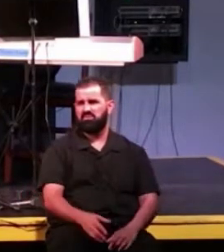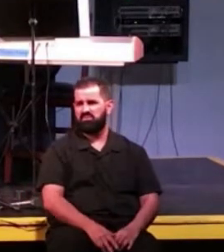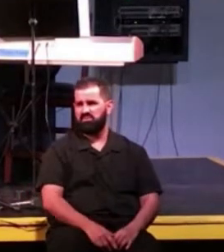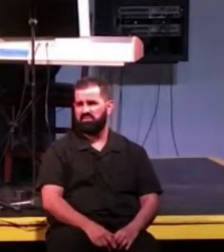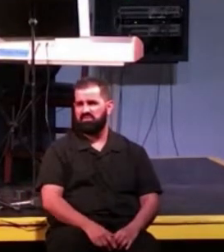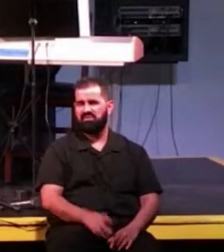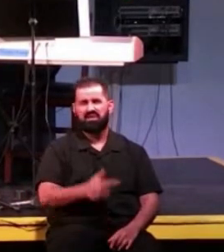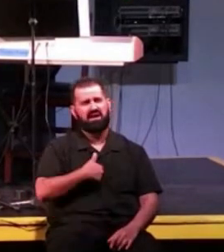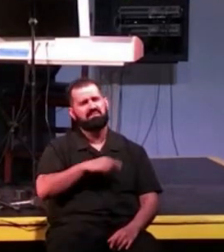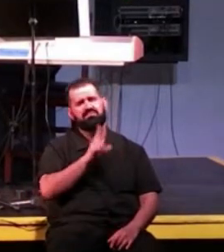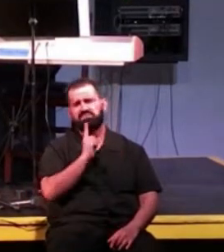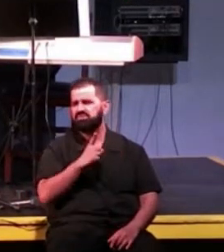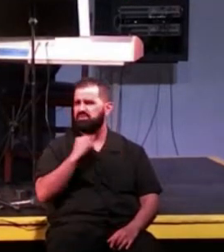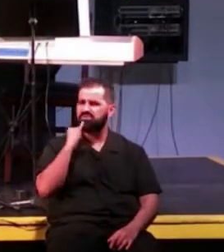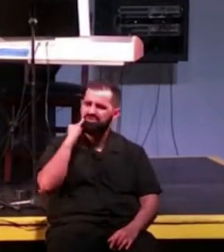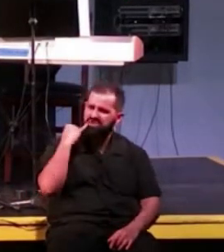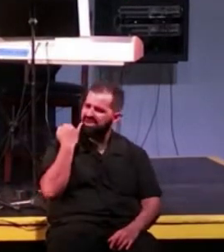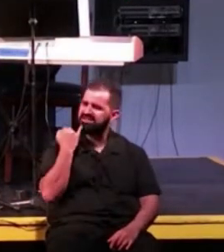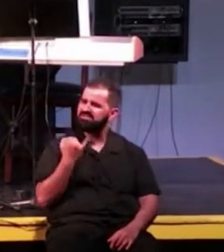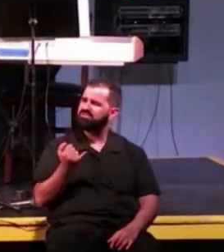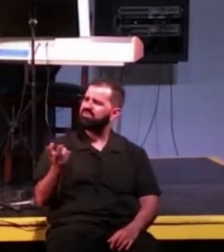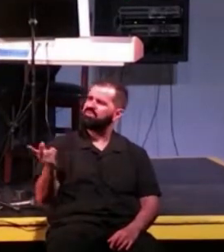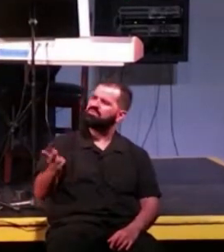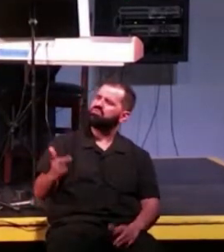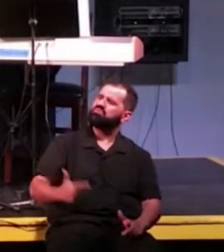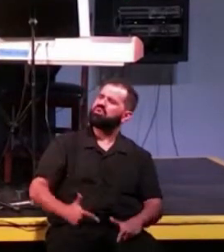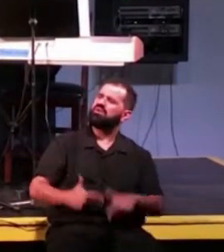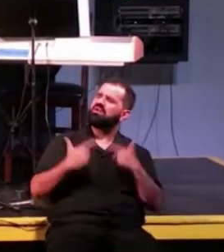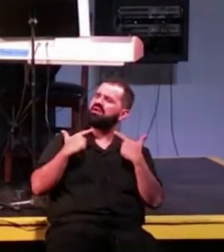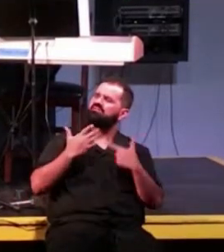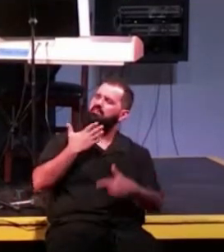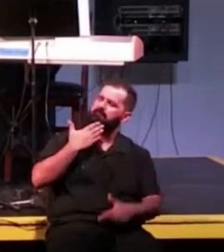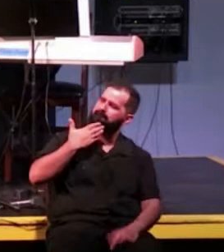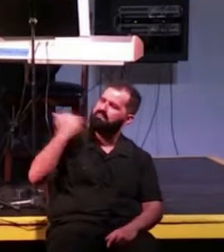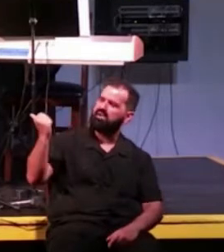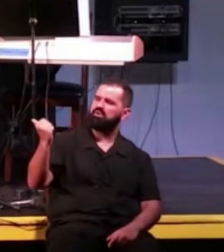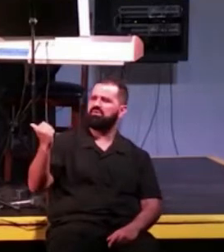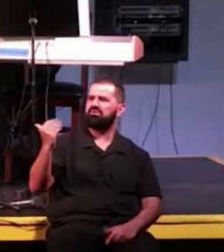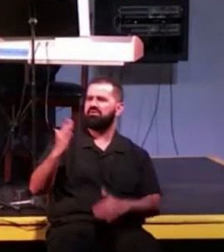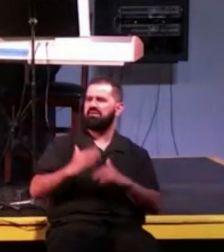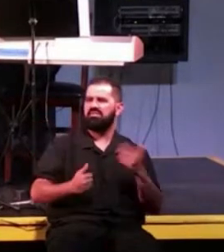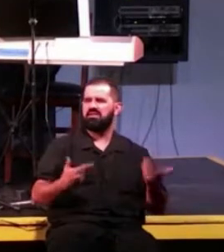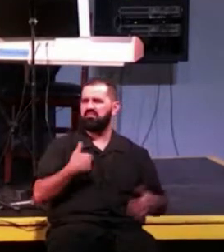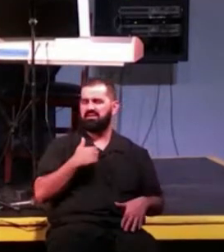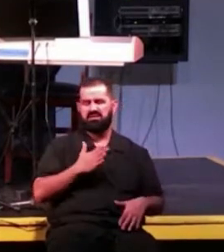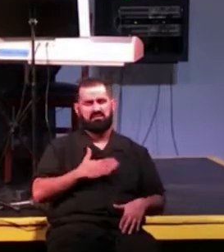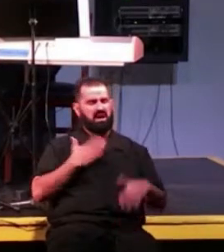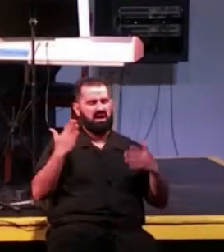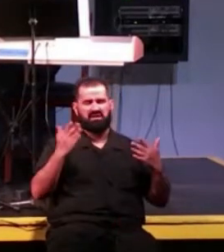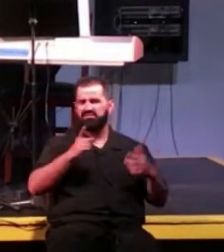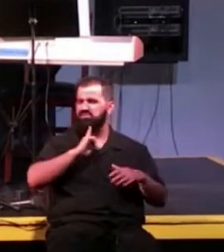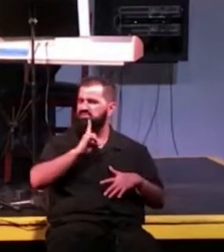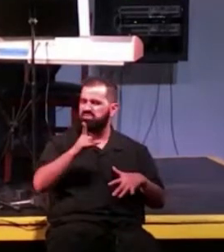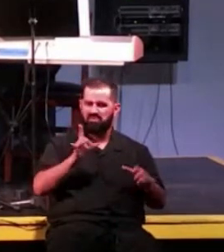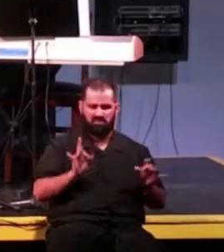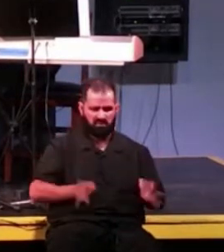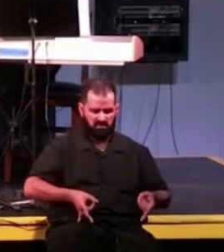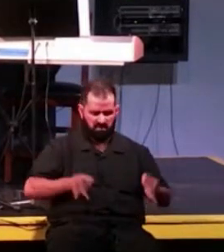I'm so jealous of you because your life is so much better and mine is just so bitter